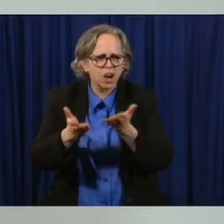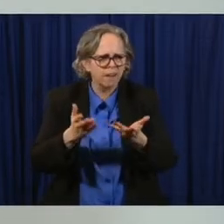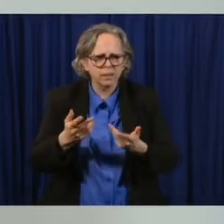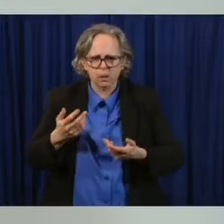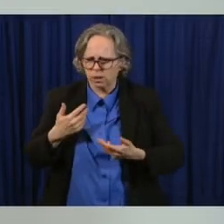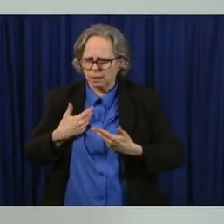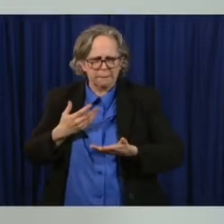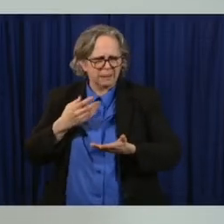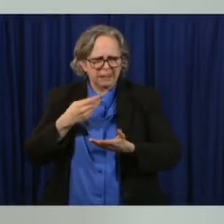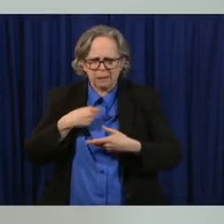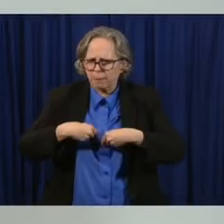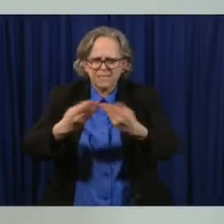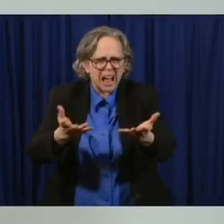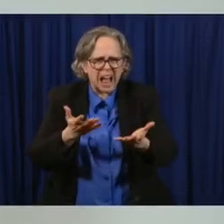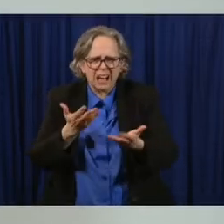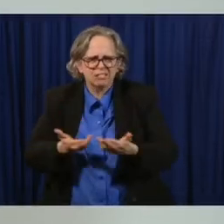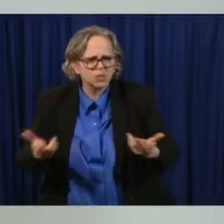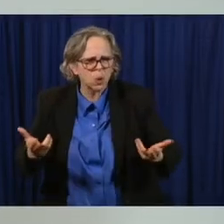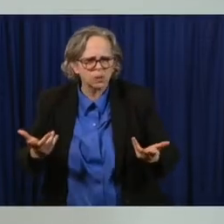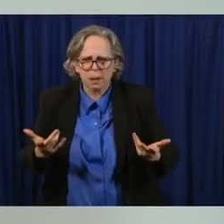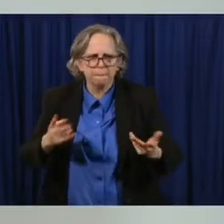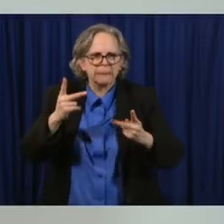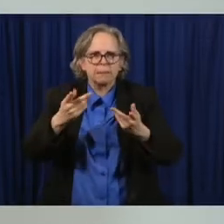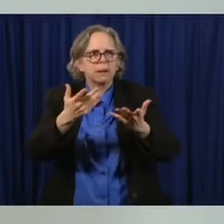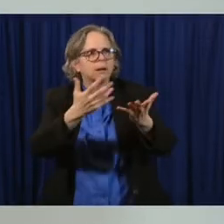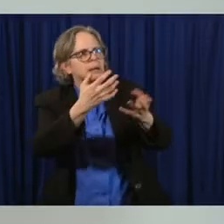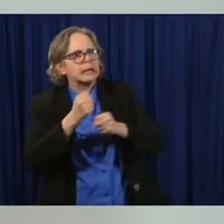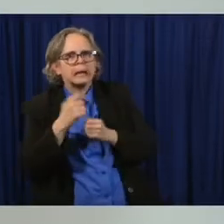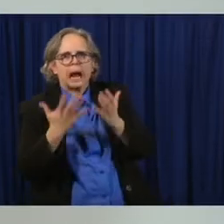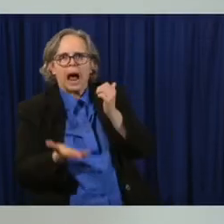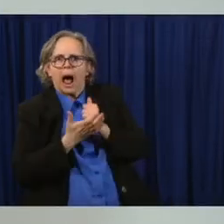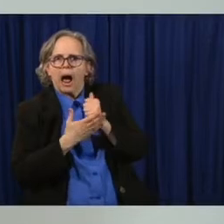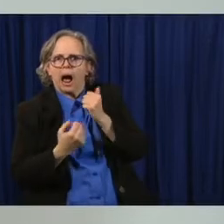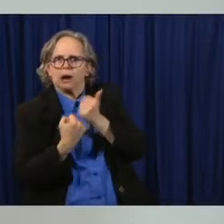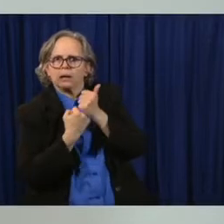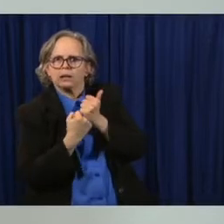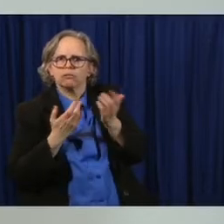that they depend on. And we know that most of state government